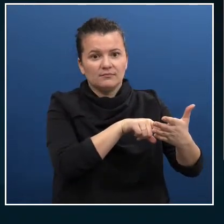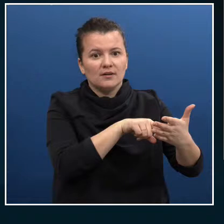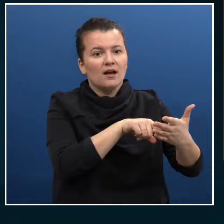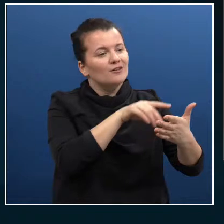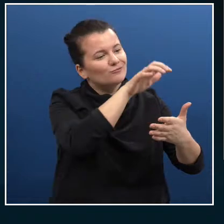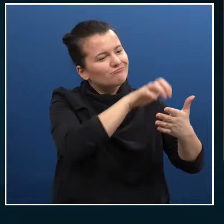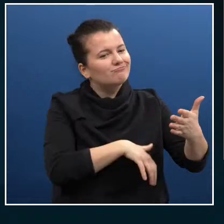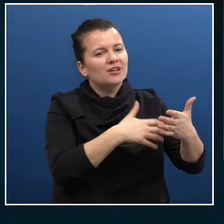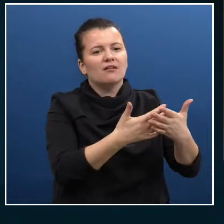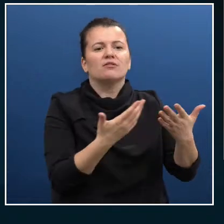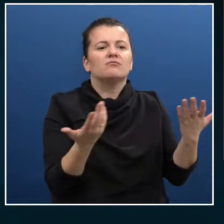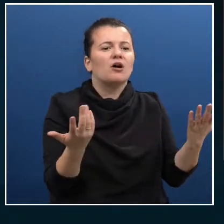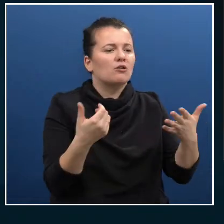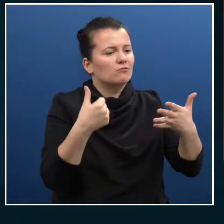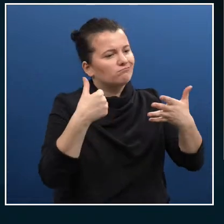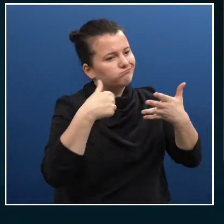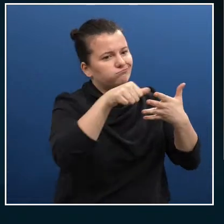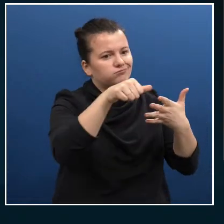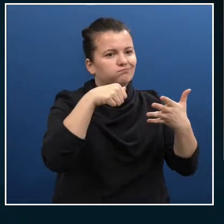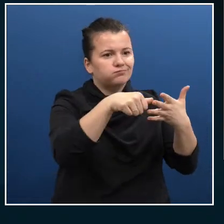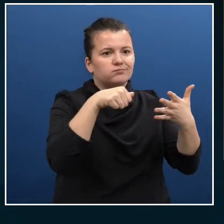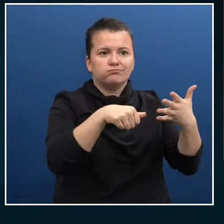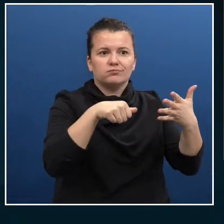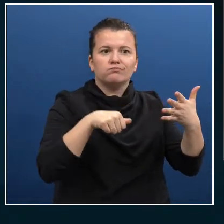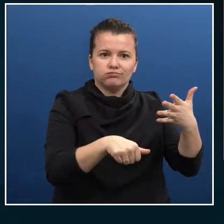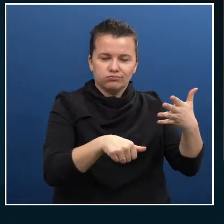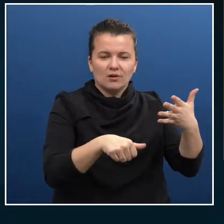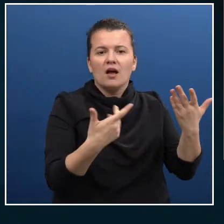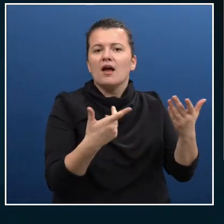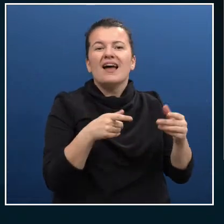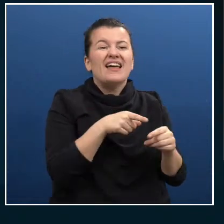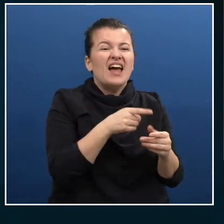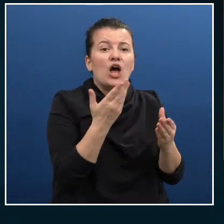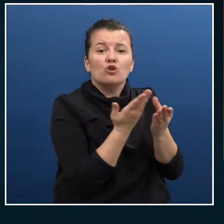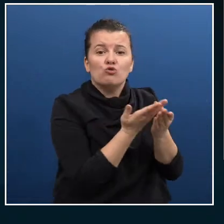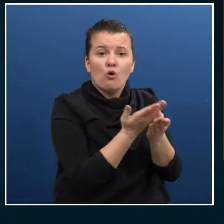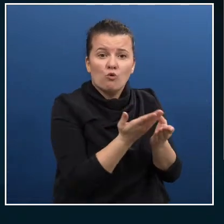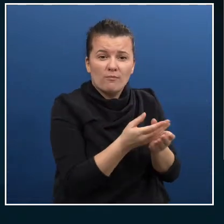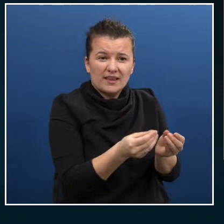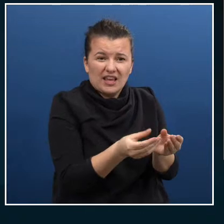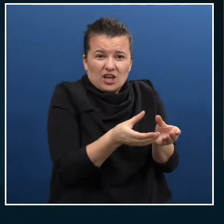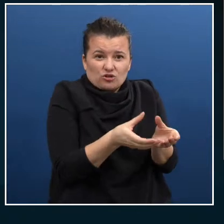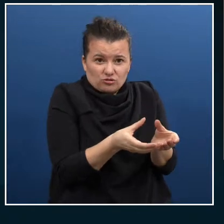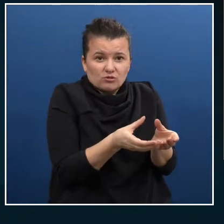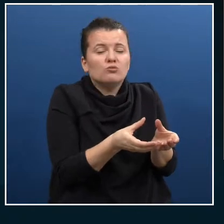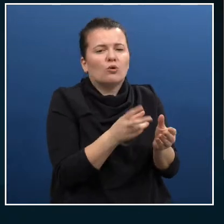documentation, and that was started in 2004.